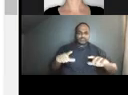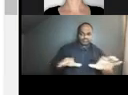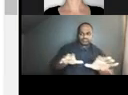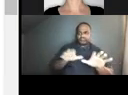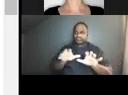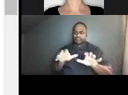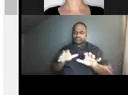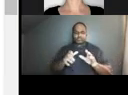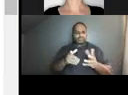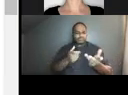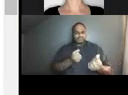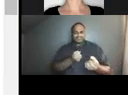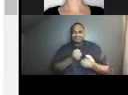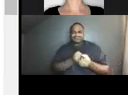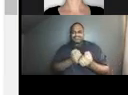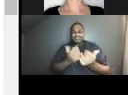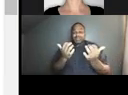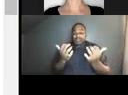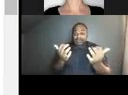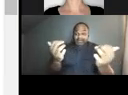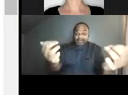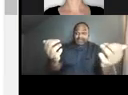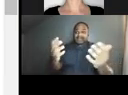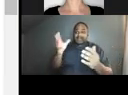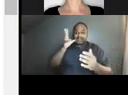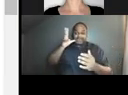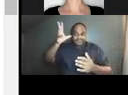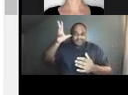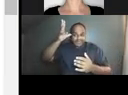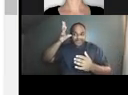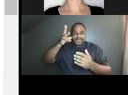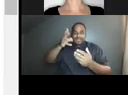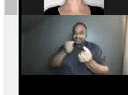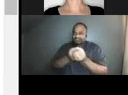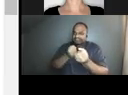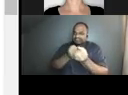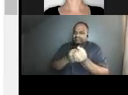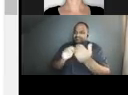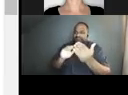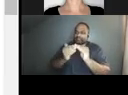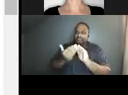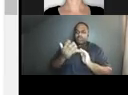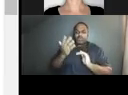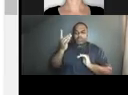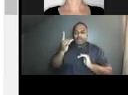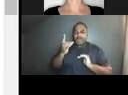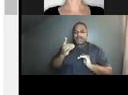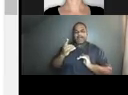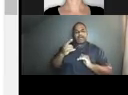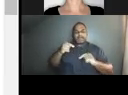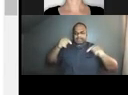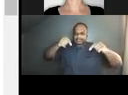should be supported by the participants themselves, their parents, and the residents of the city, because theater is always for the city.